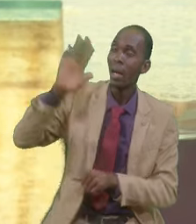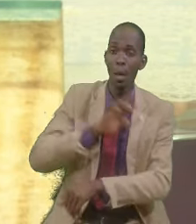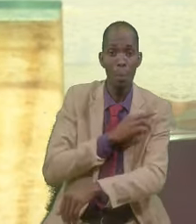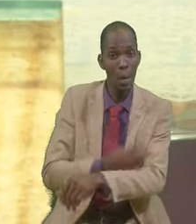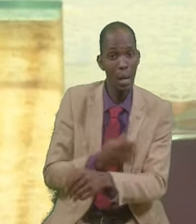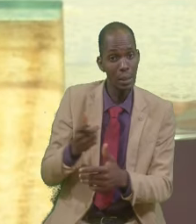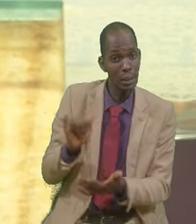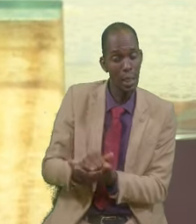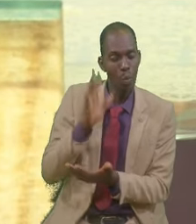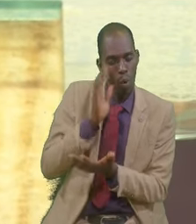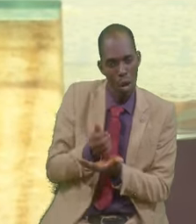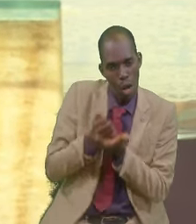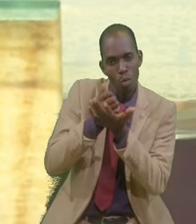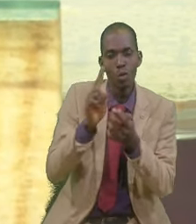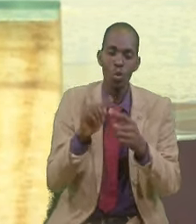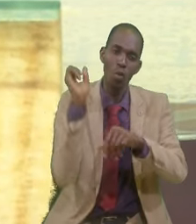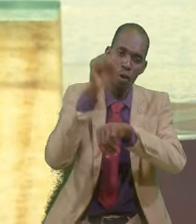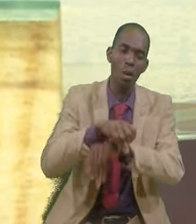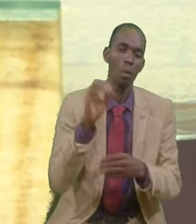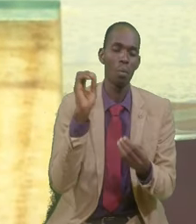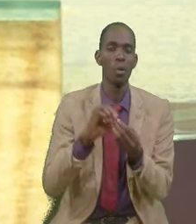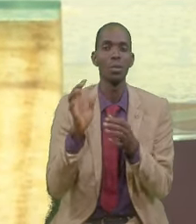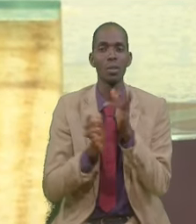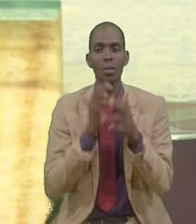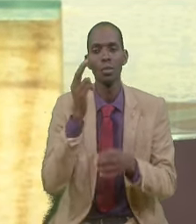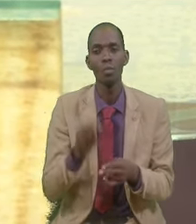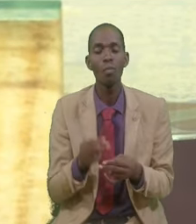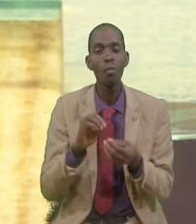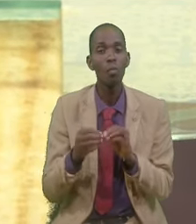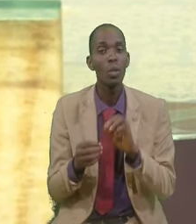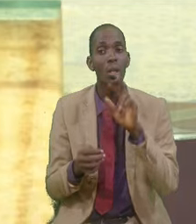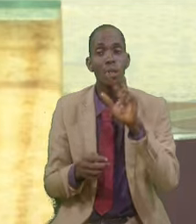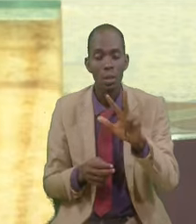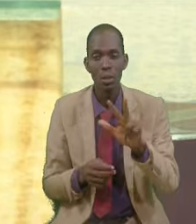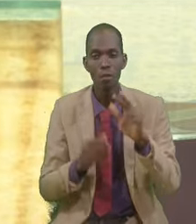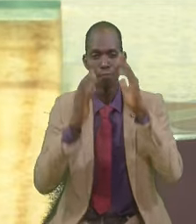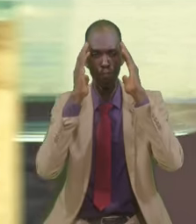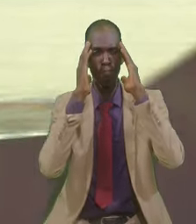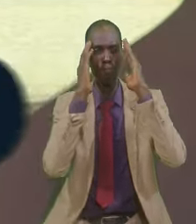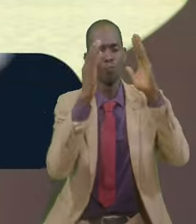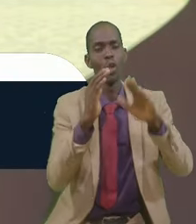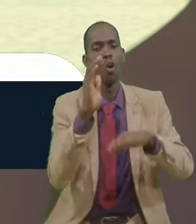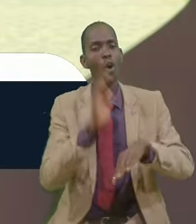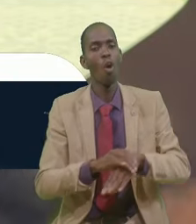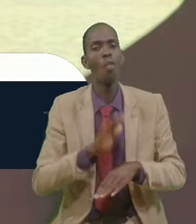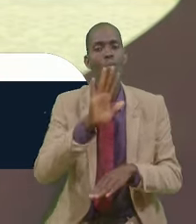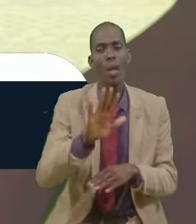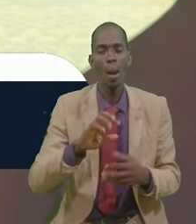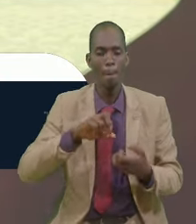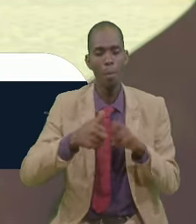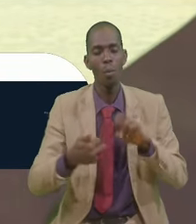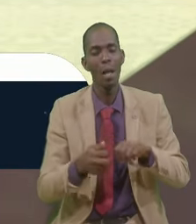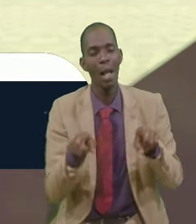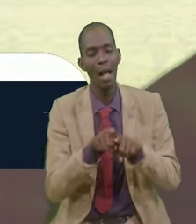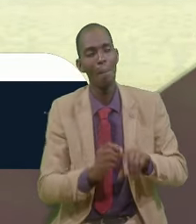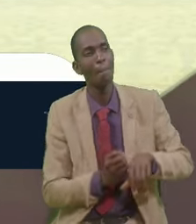will overcome. Number three, it was focus on their mountain. Focus on their mountain.